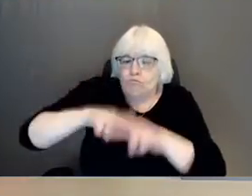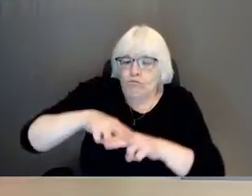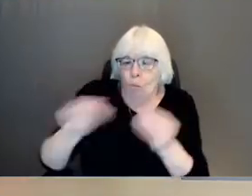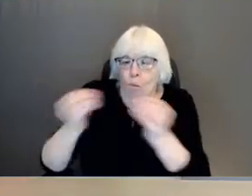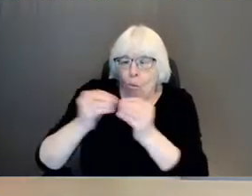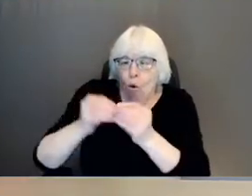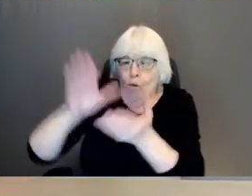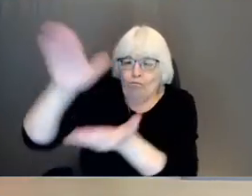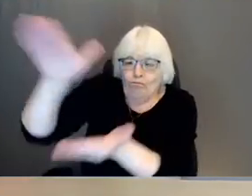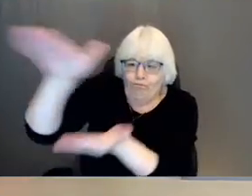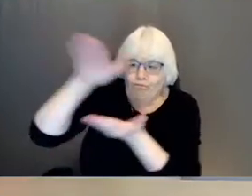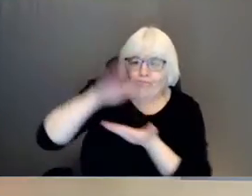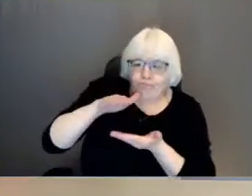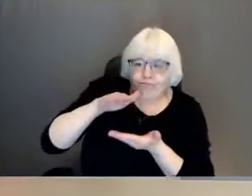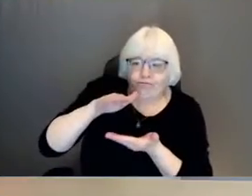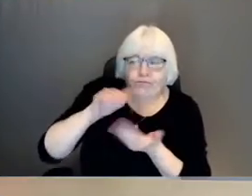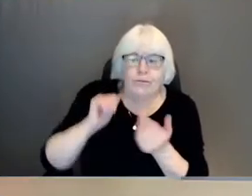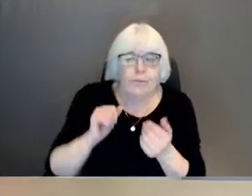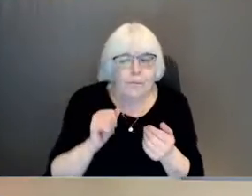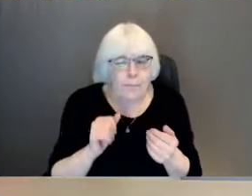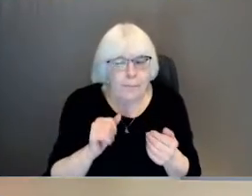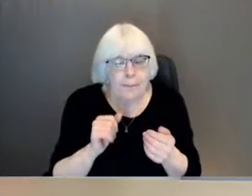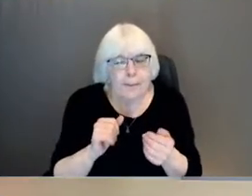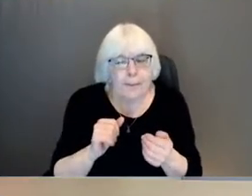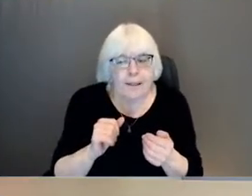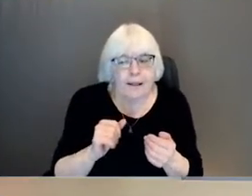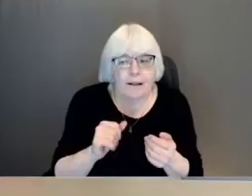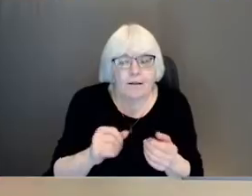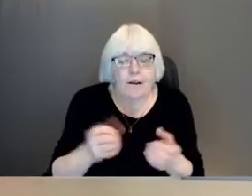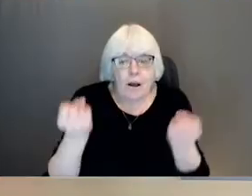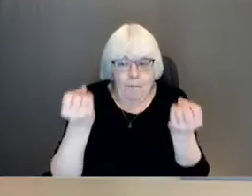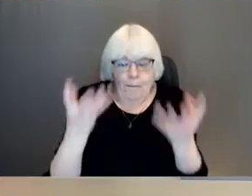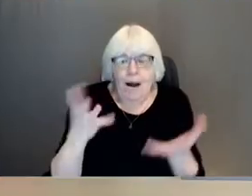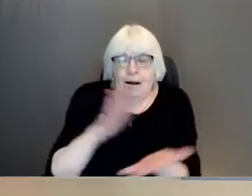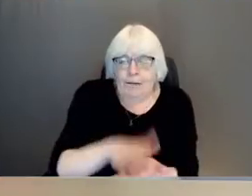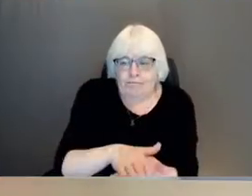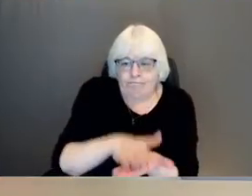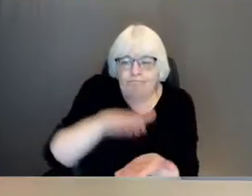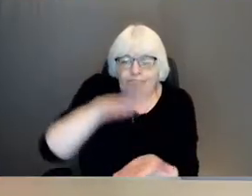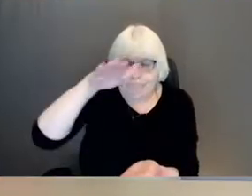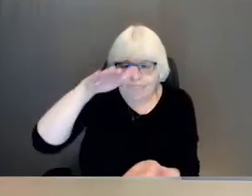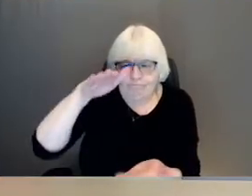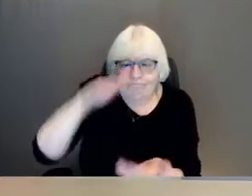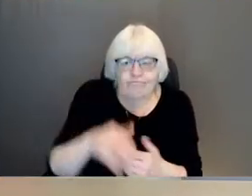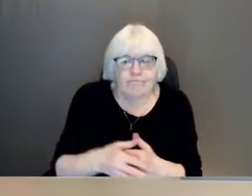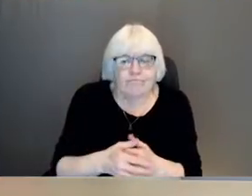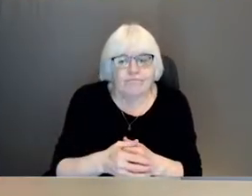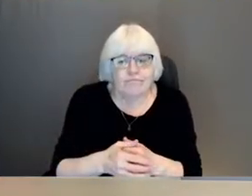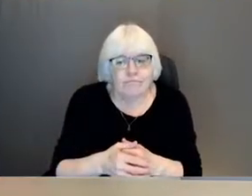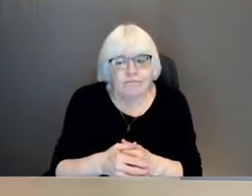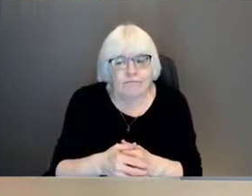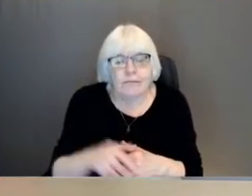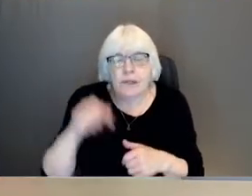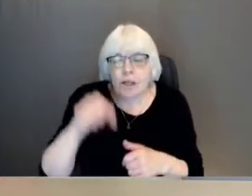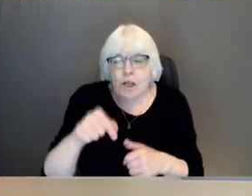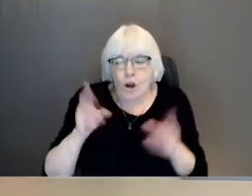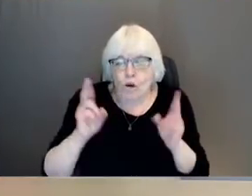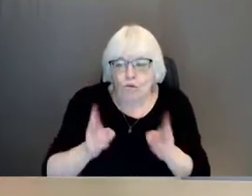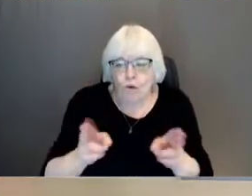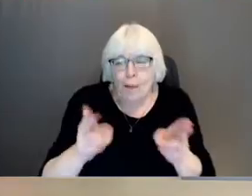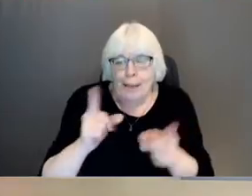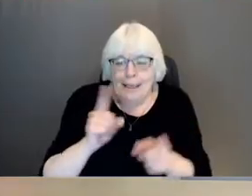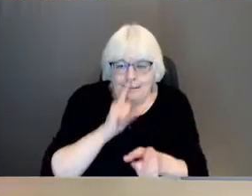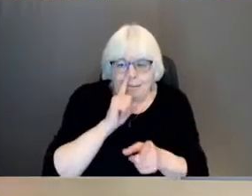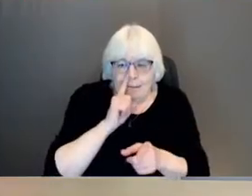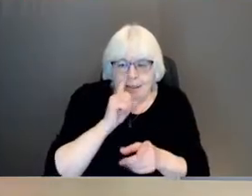inventory. We currently have approximately 130,000 ID Now tests in our inventory as well. These